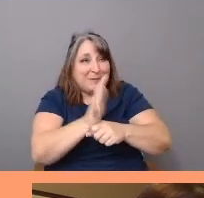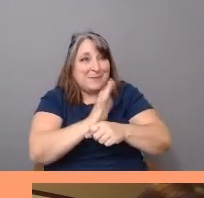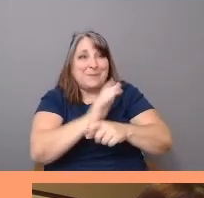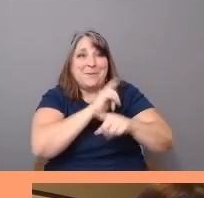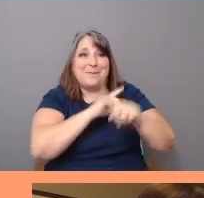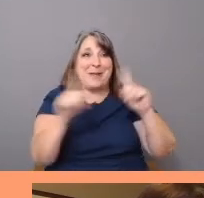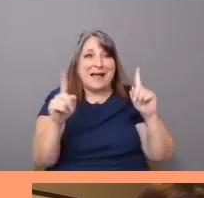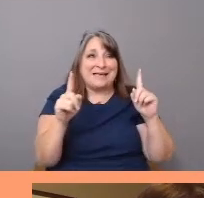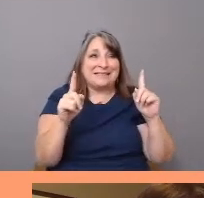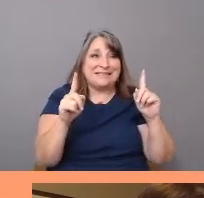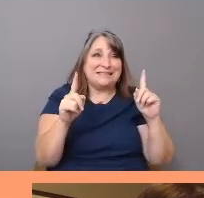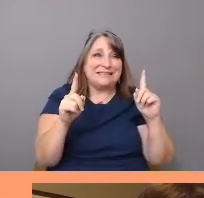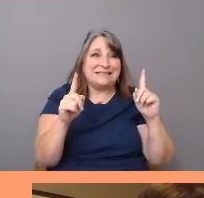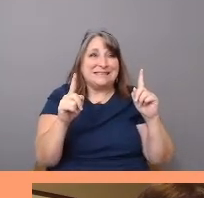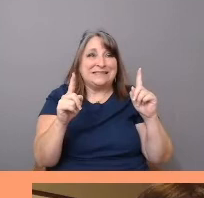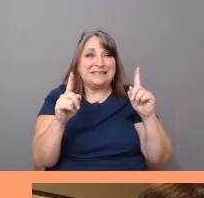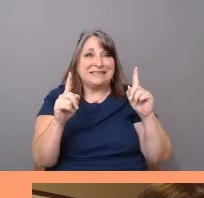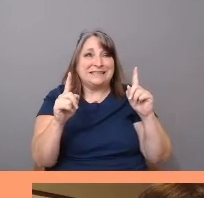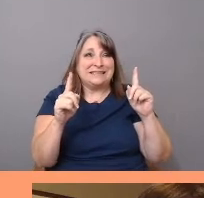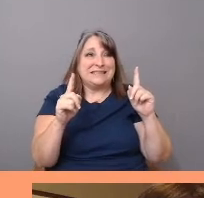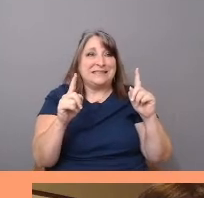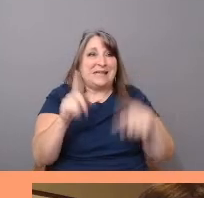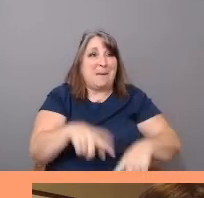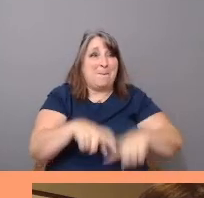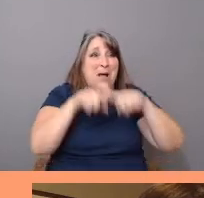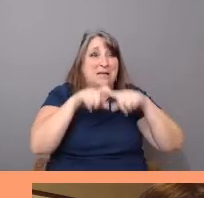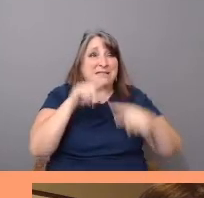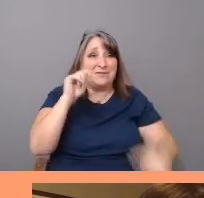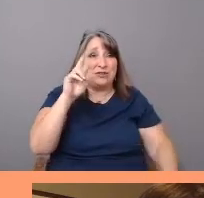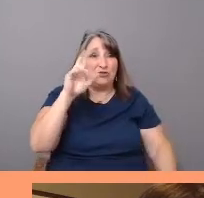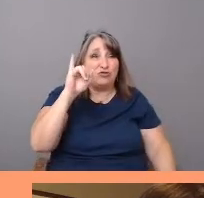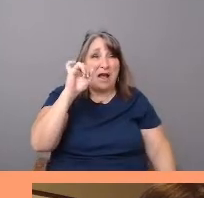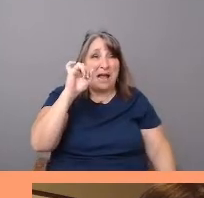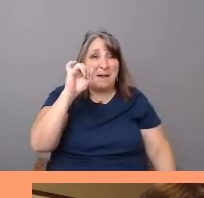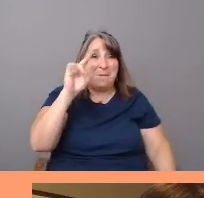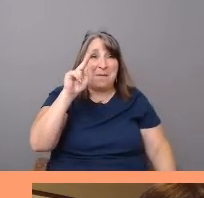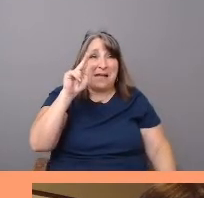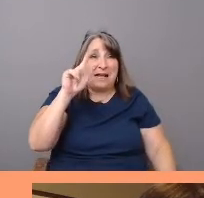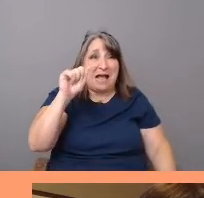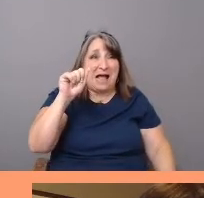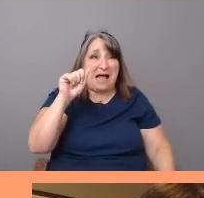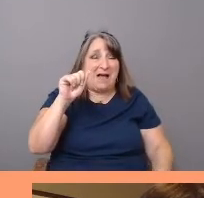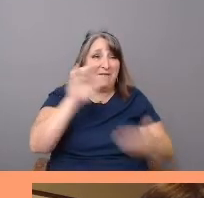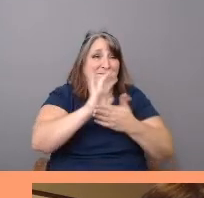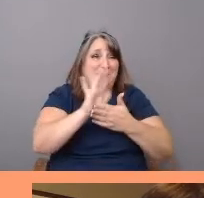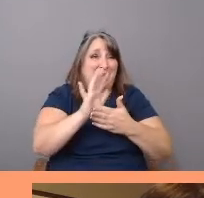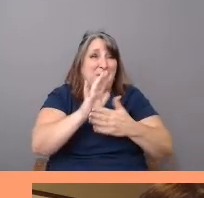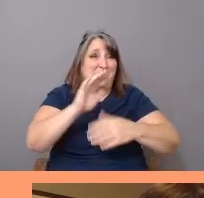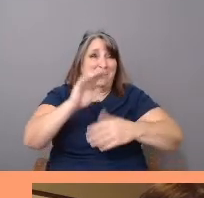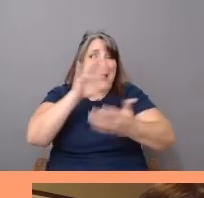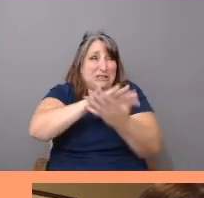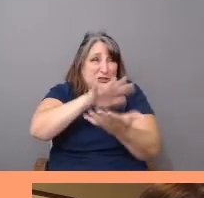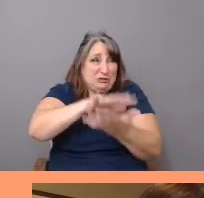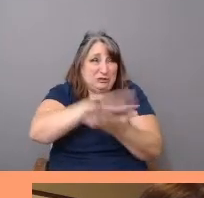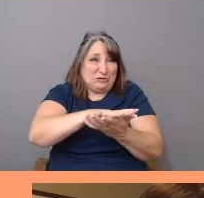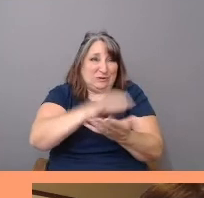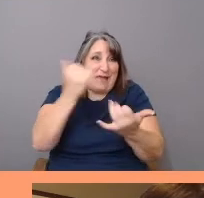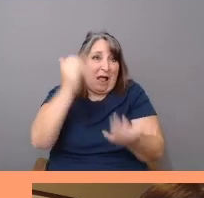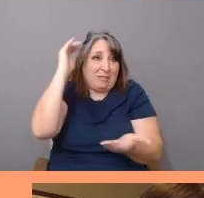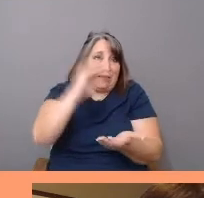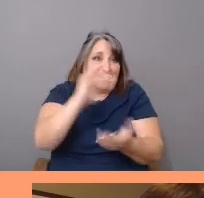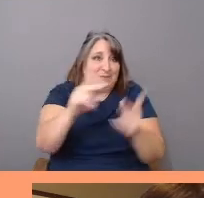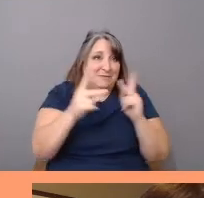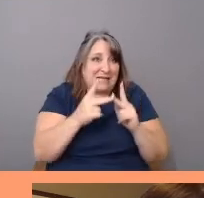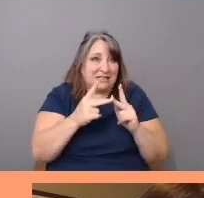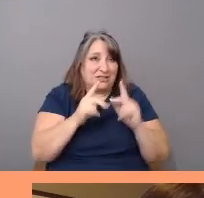the pausing of Tribeca Film Institute, for example, there's maybe less places to go to look for